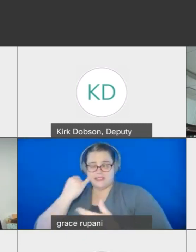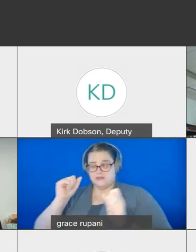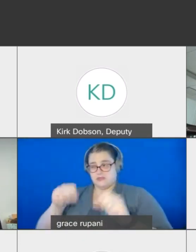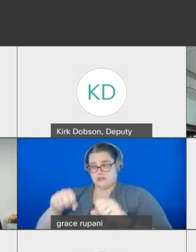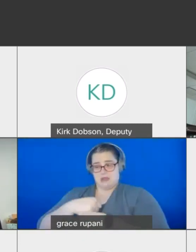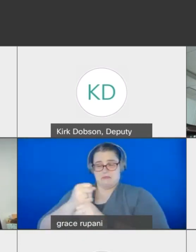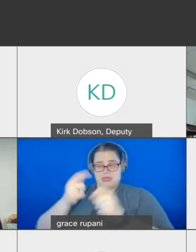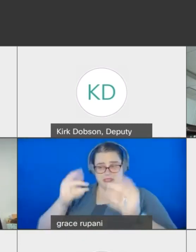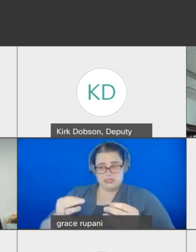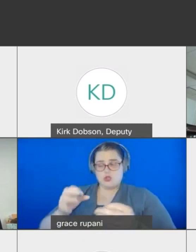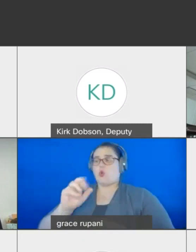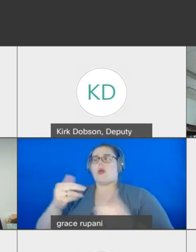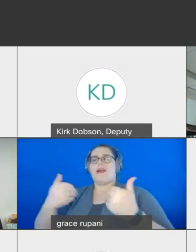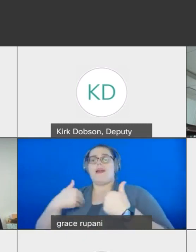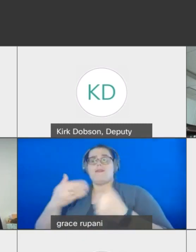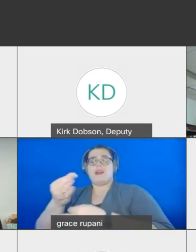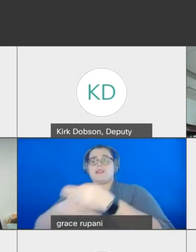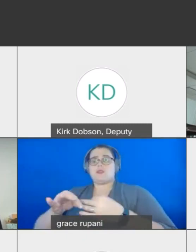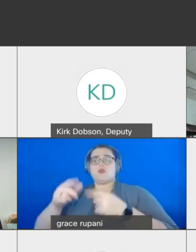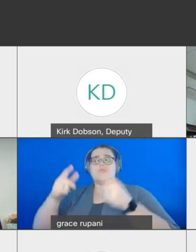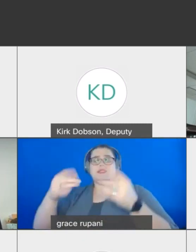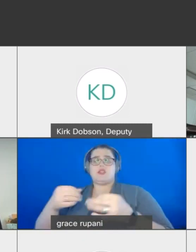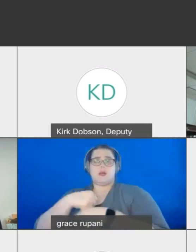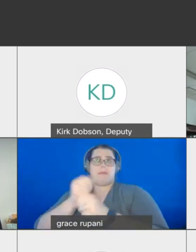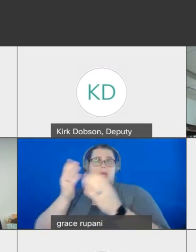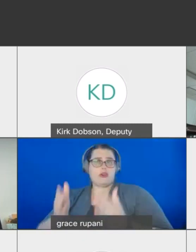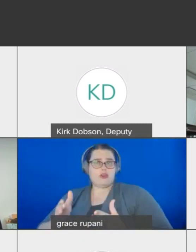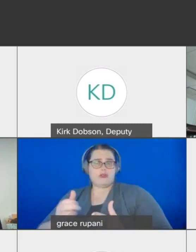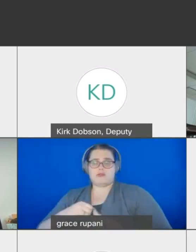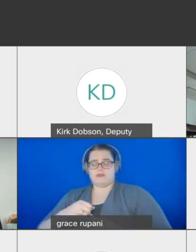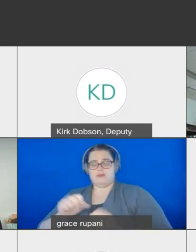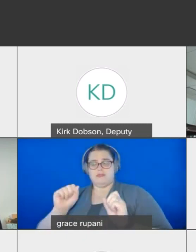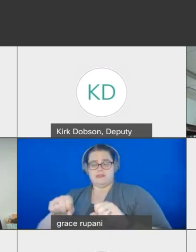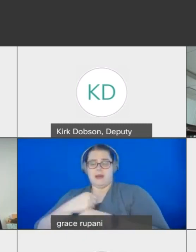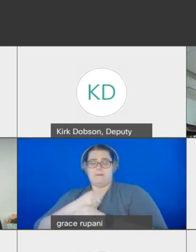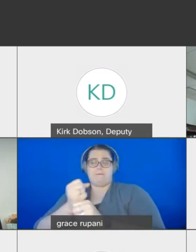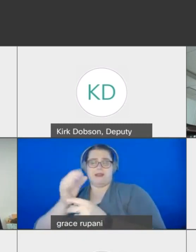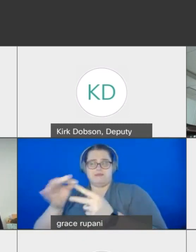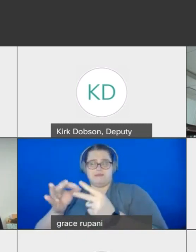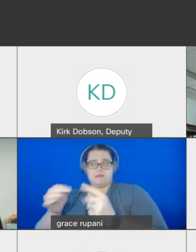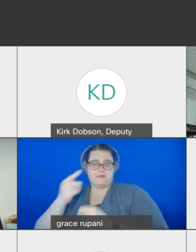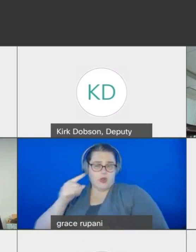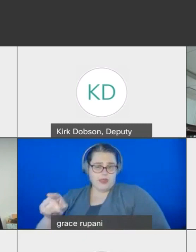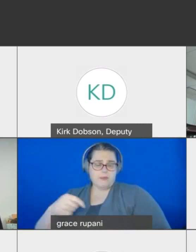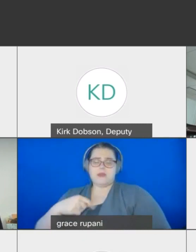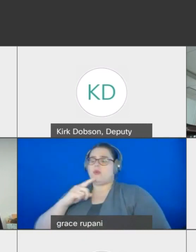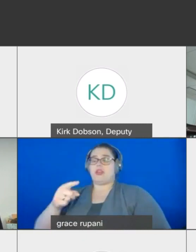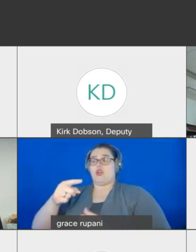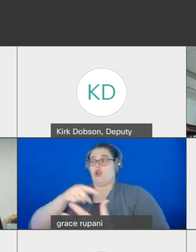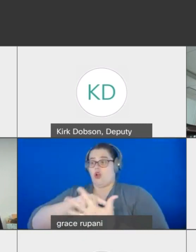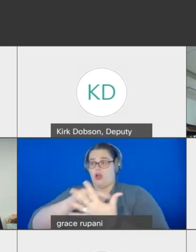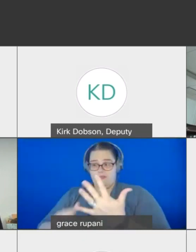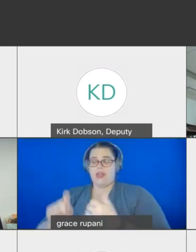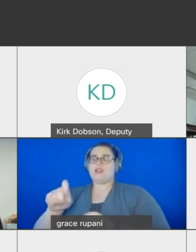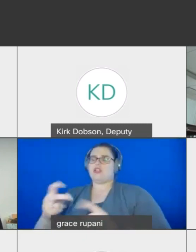decision making appropriately in that circumstance. So those sorts of things really ought to come back through to the service coordinator so that we can